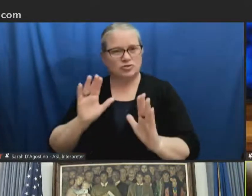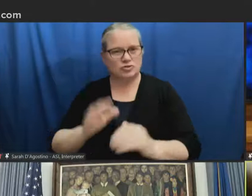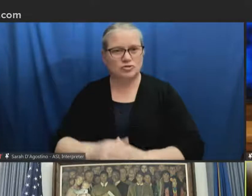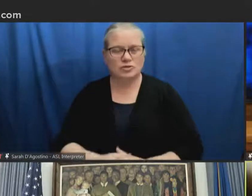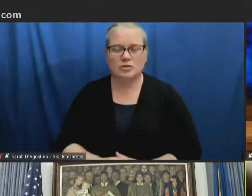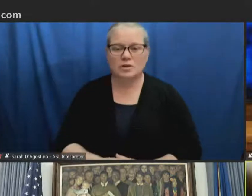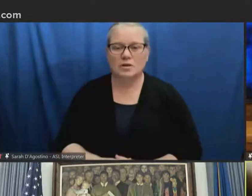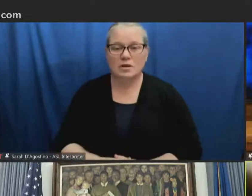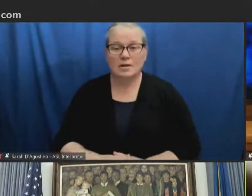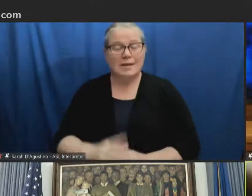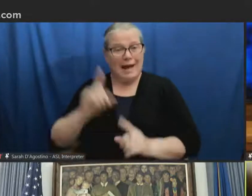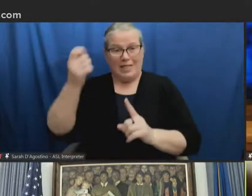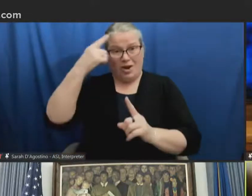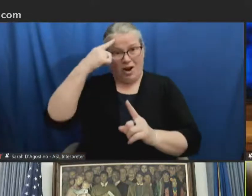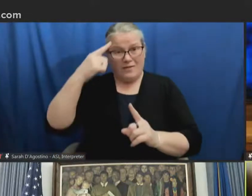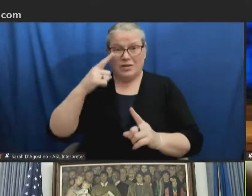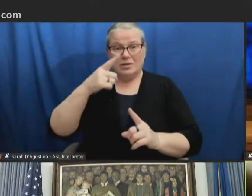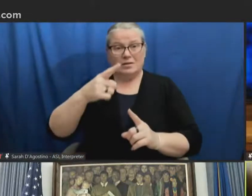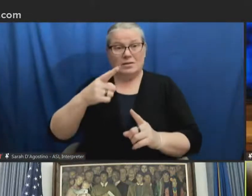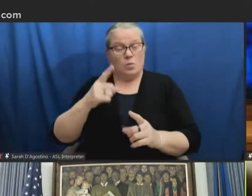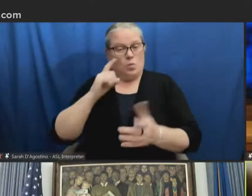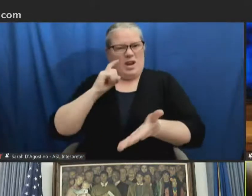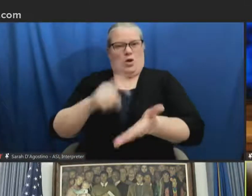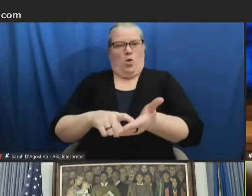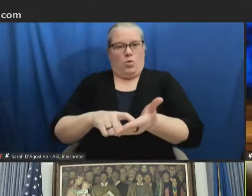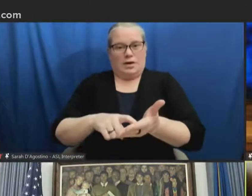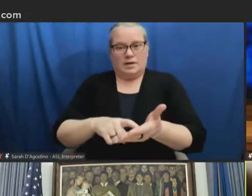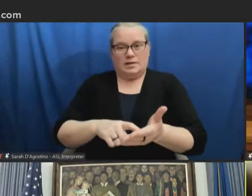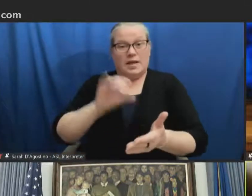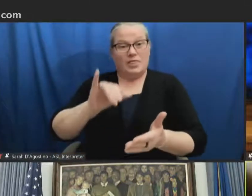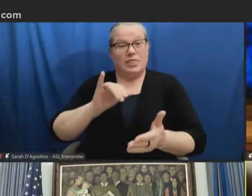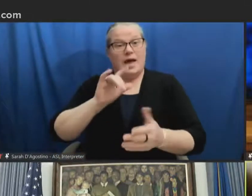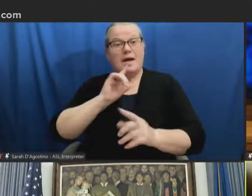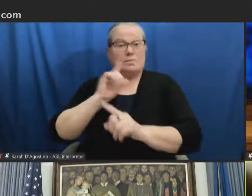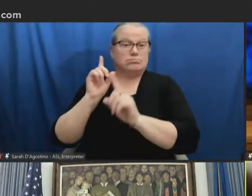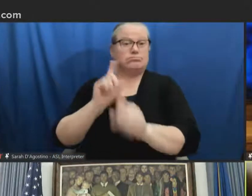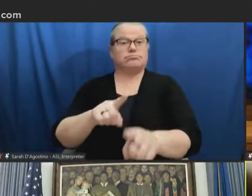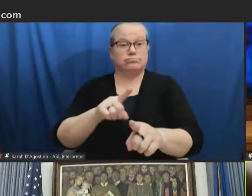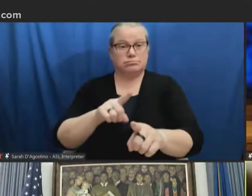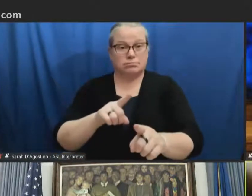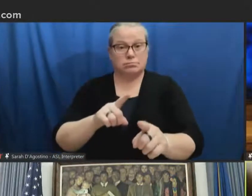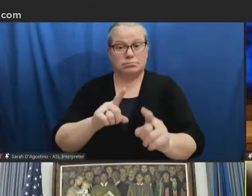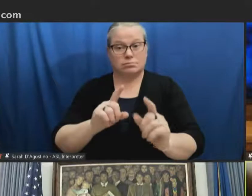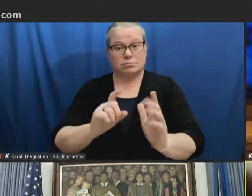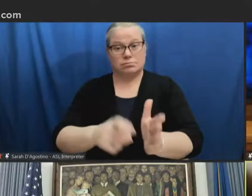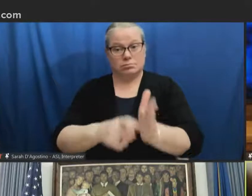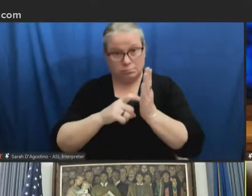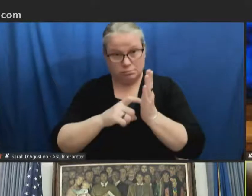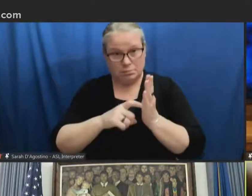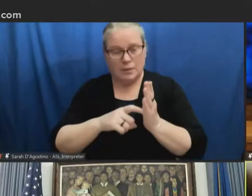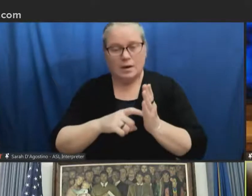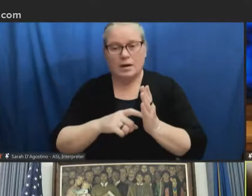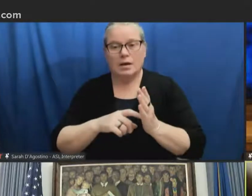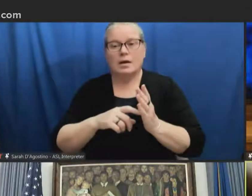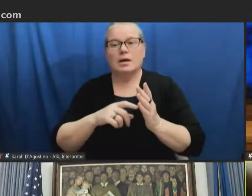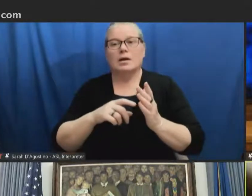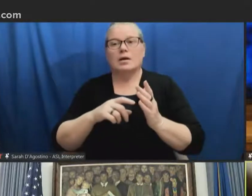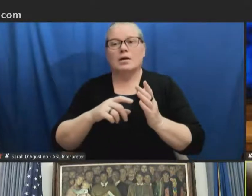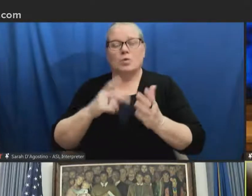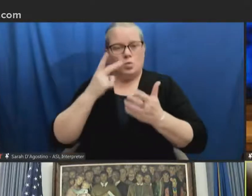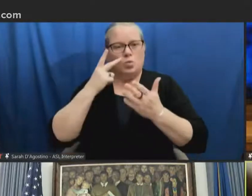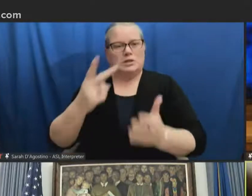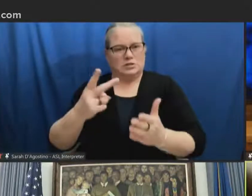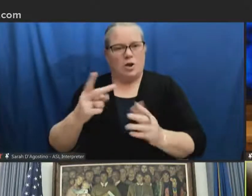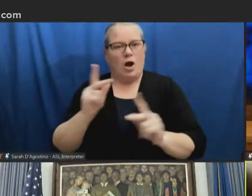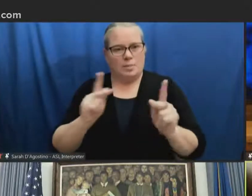about a 10 to 15 percentage point lift when that mandate was announced to where we are now, but that increase has really flattened off. So at